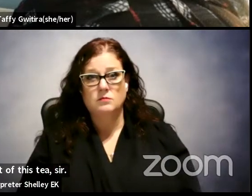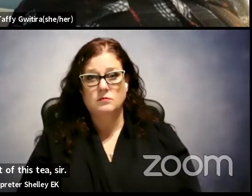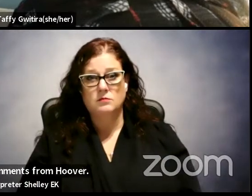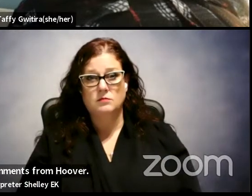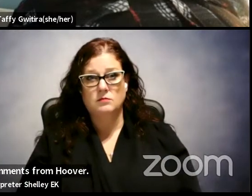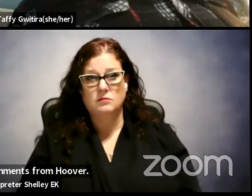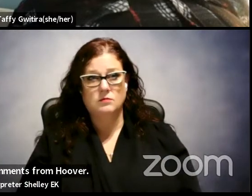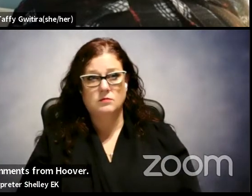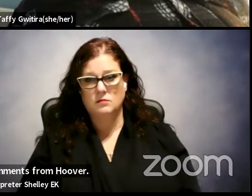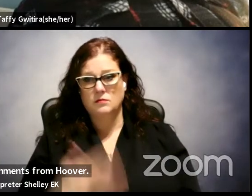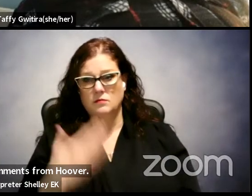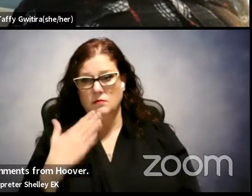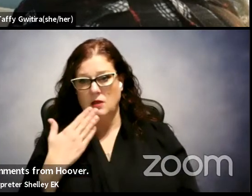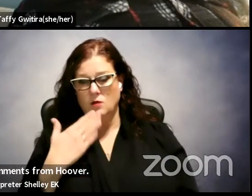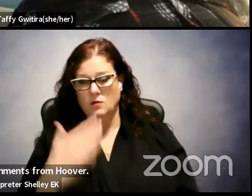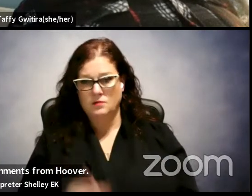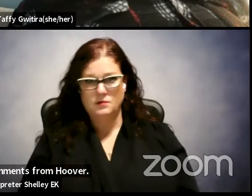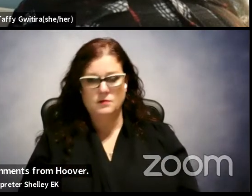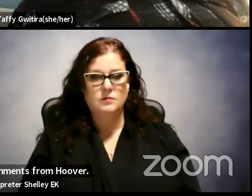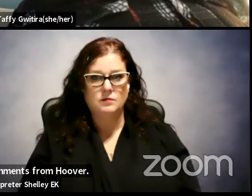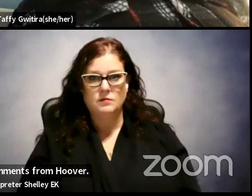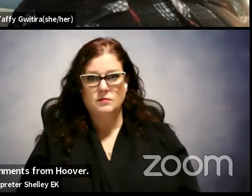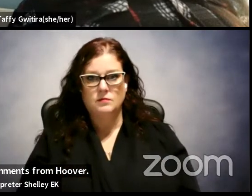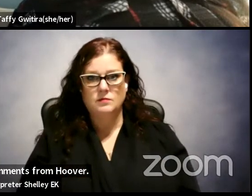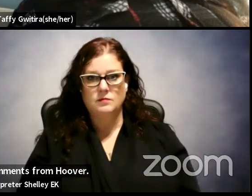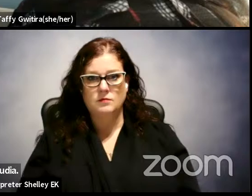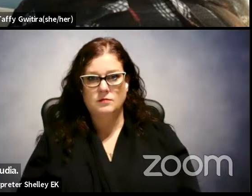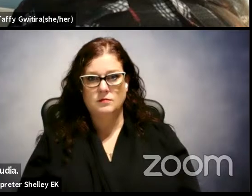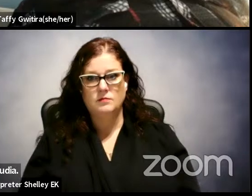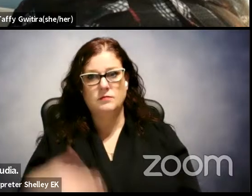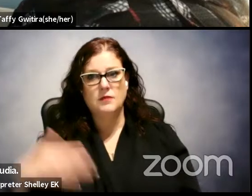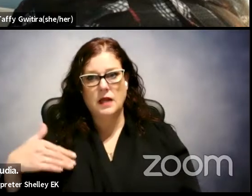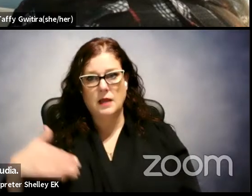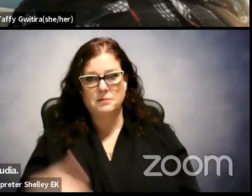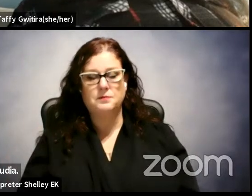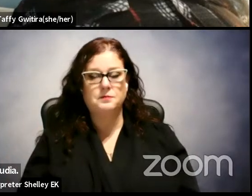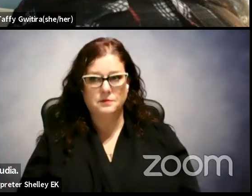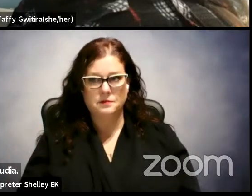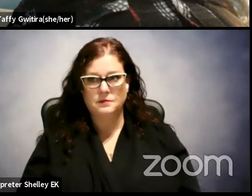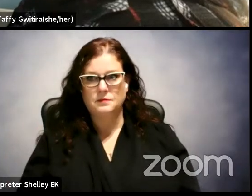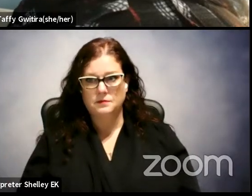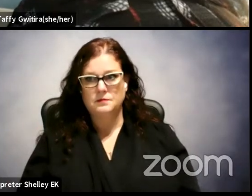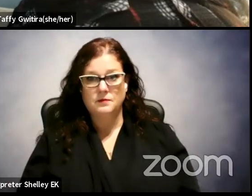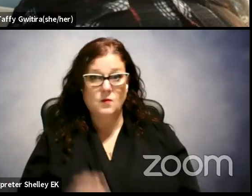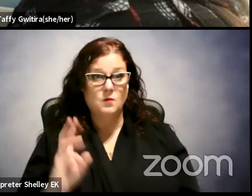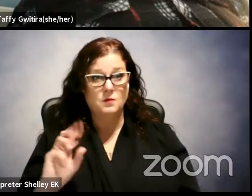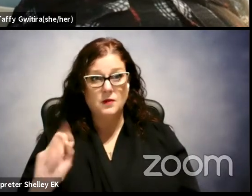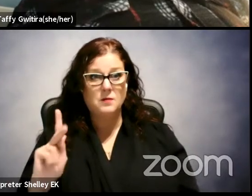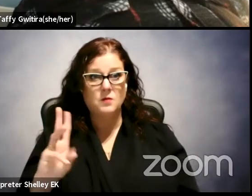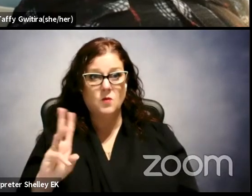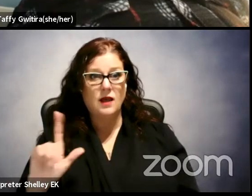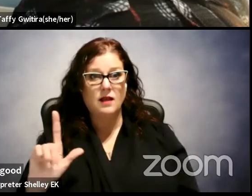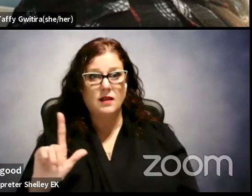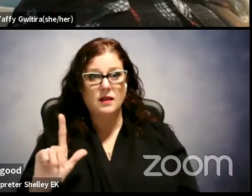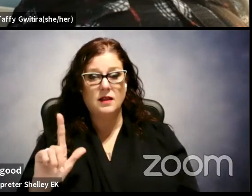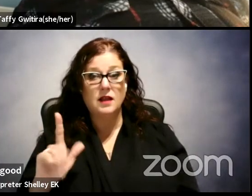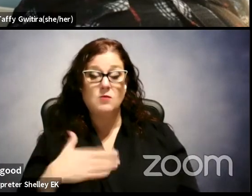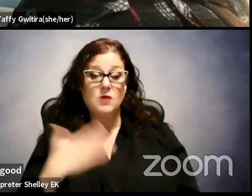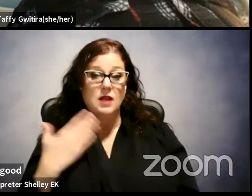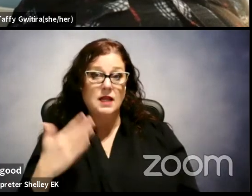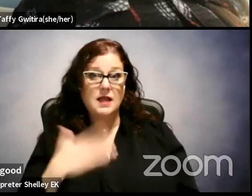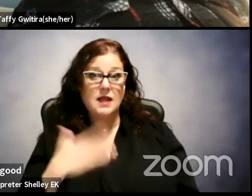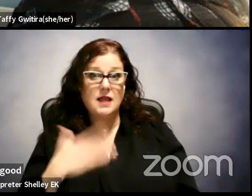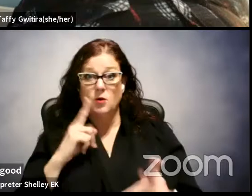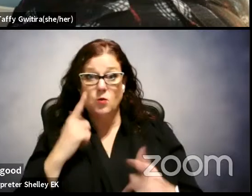Okay, thank you, Claudia. Oh, not yet. Okay, well, I'm really glad people